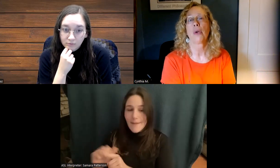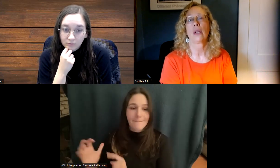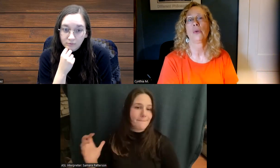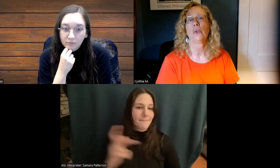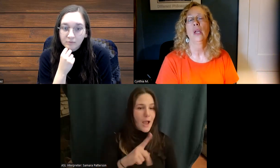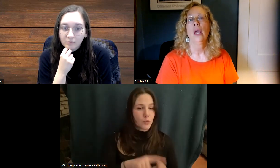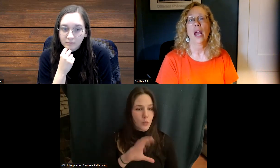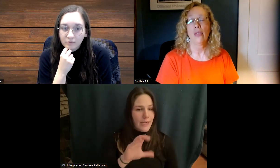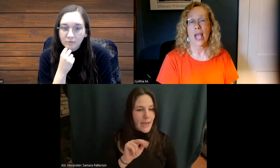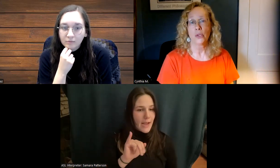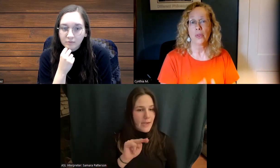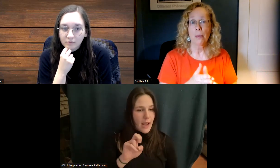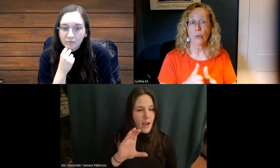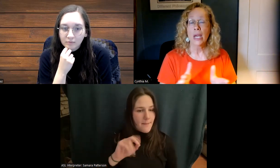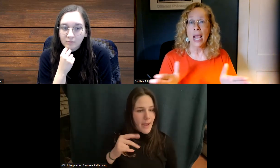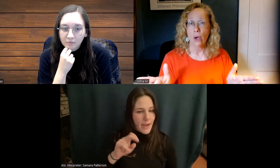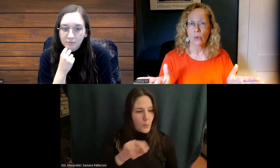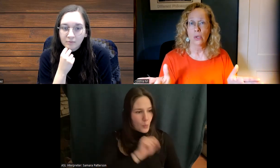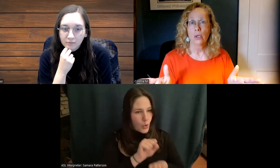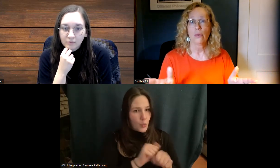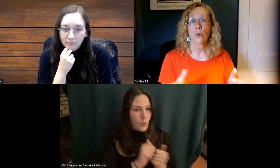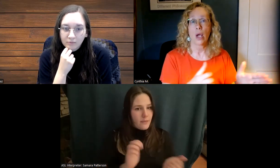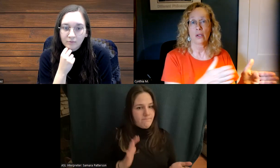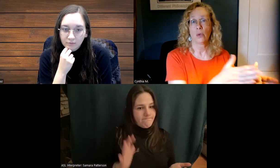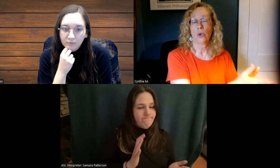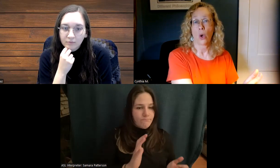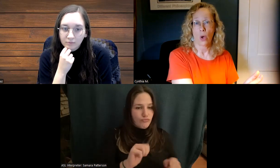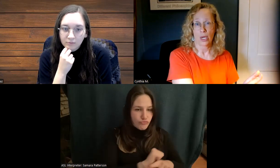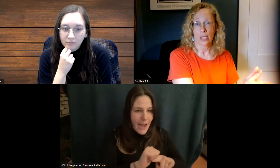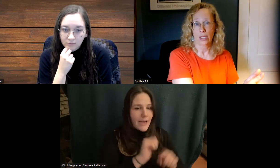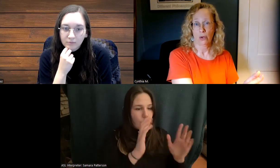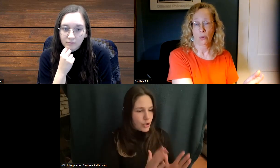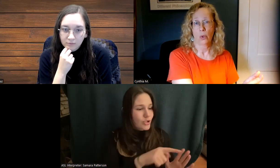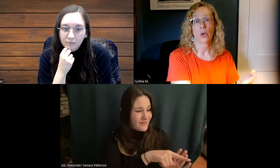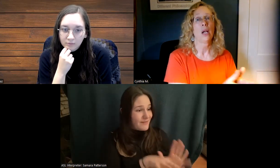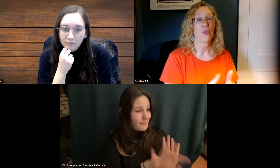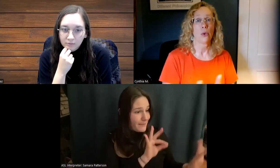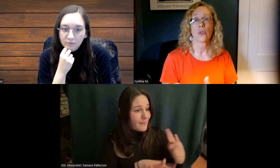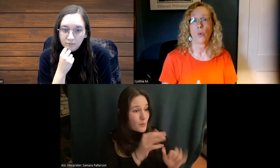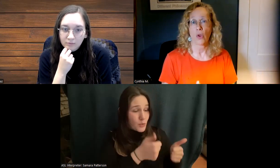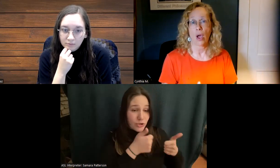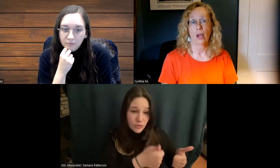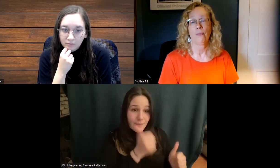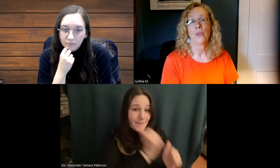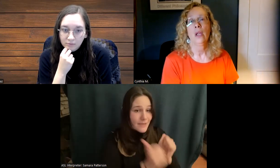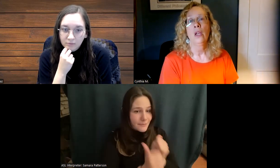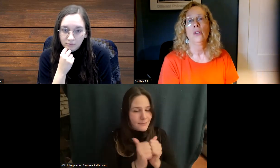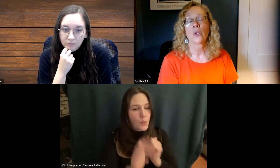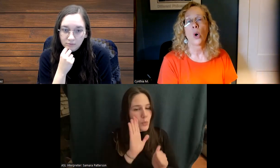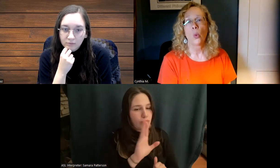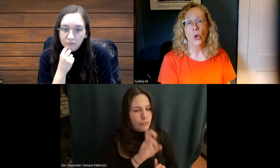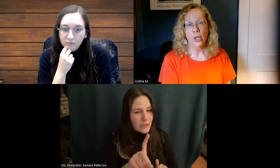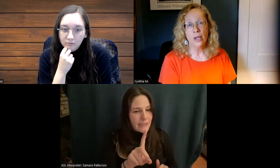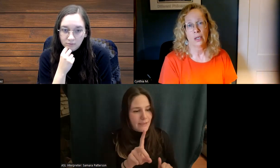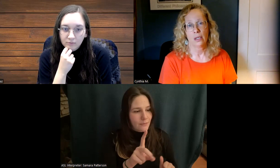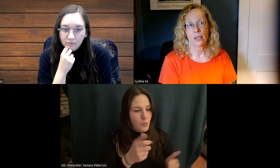official trainers. And that's where they breed out the ones that will go on and continue to work and those that will not. So